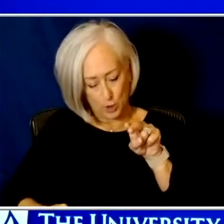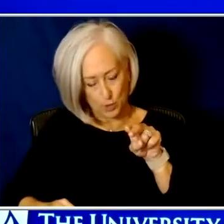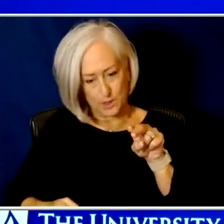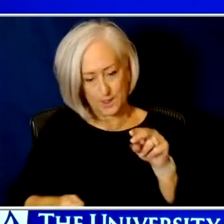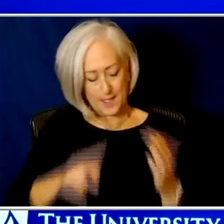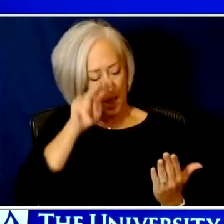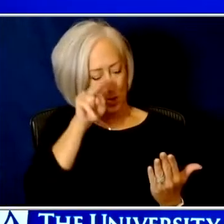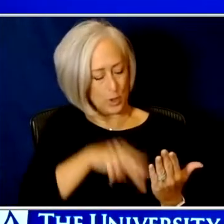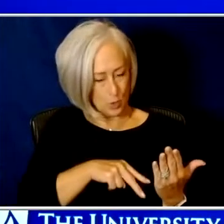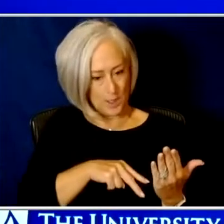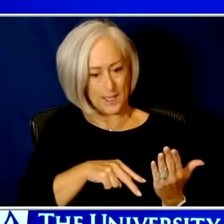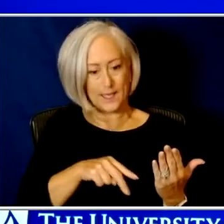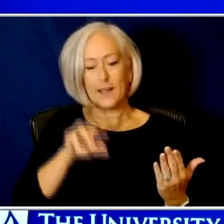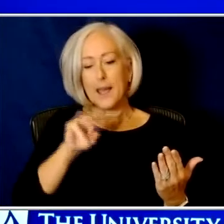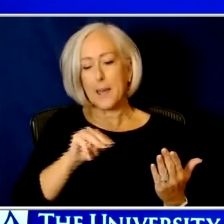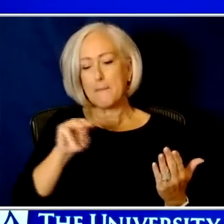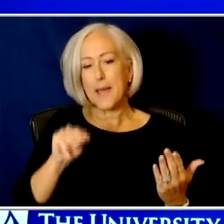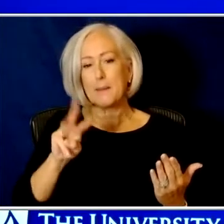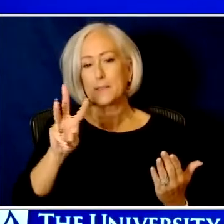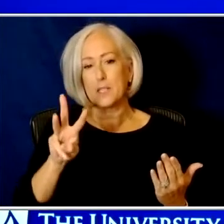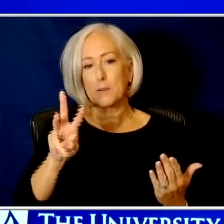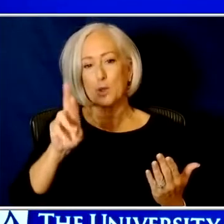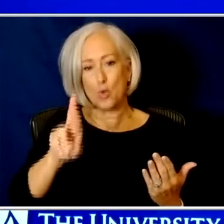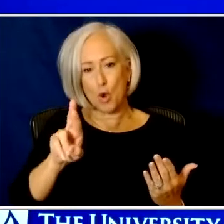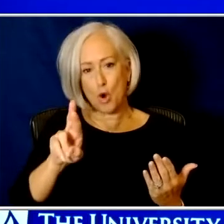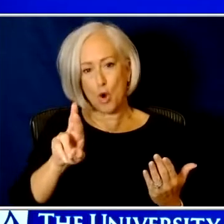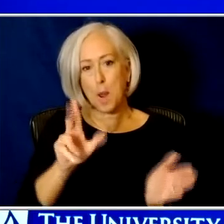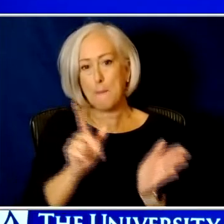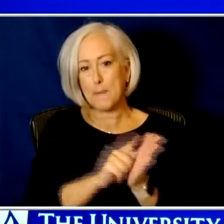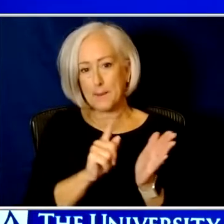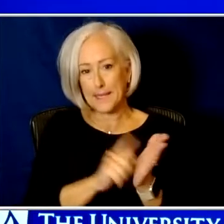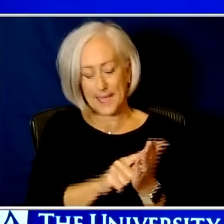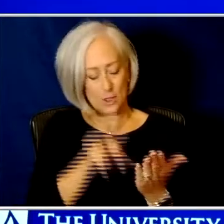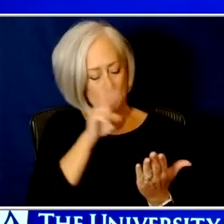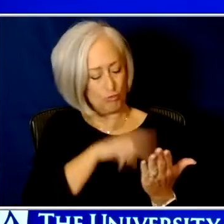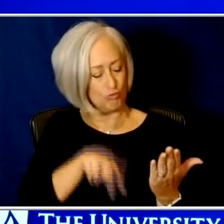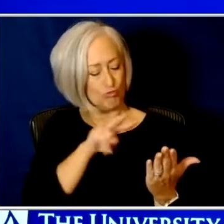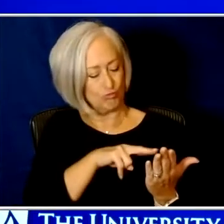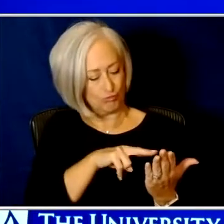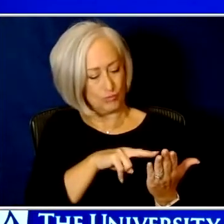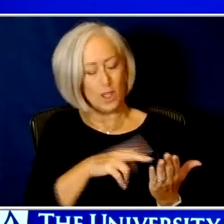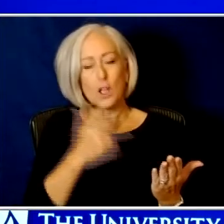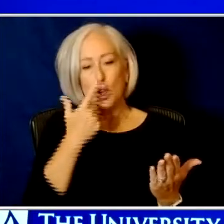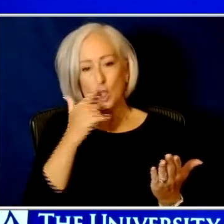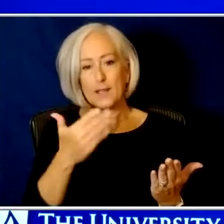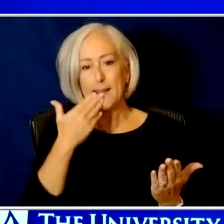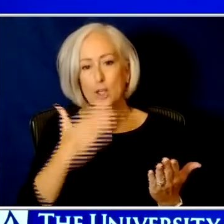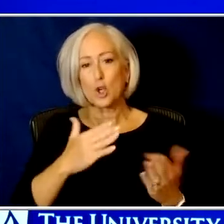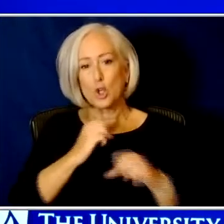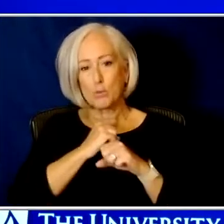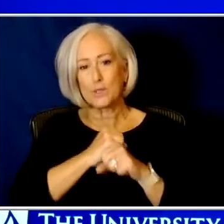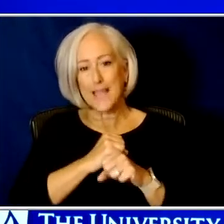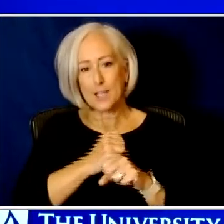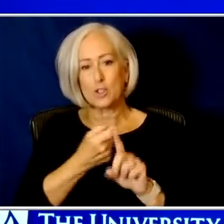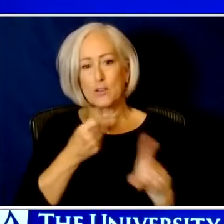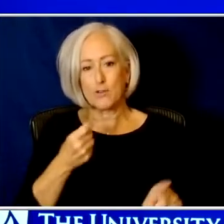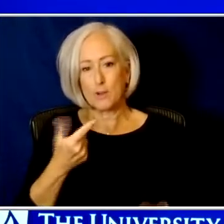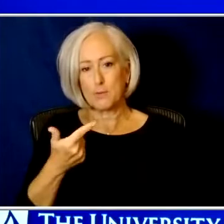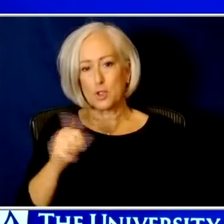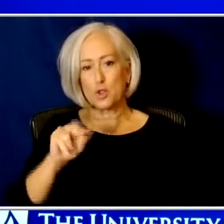Like I said, I don't believe that medication that you talked about is really going to affect any immune